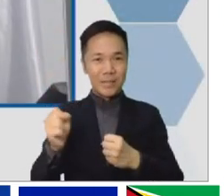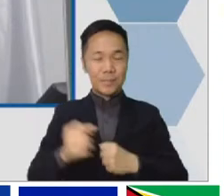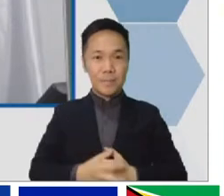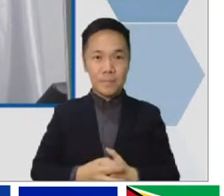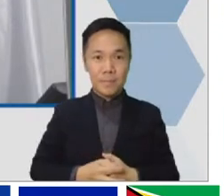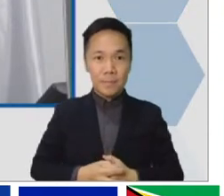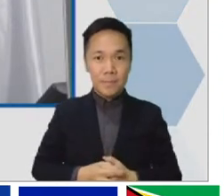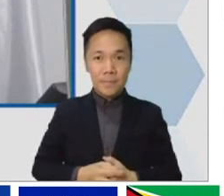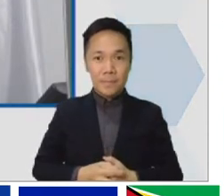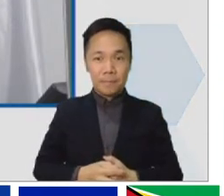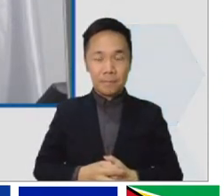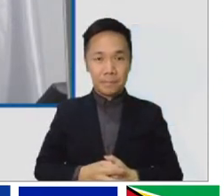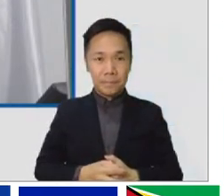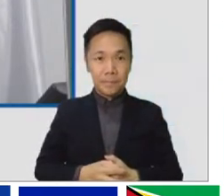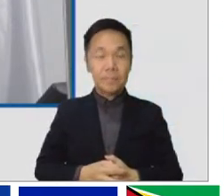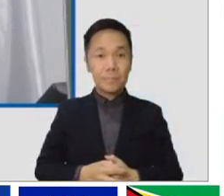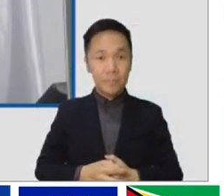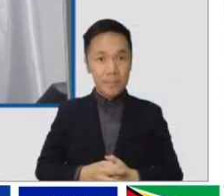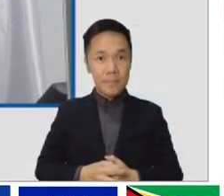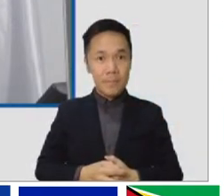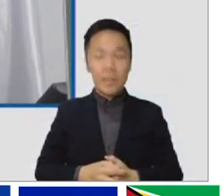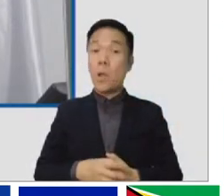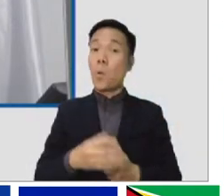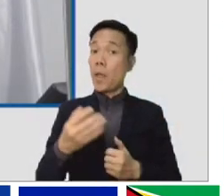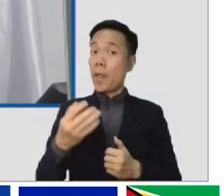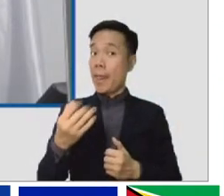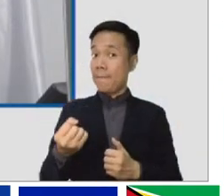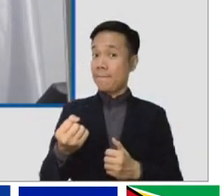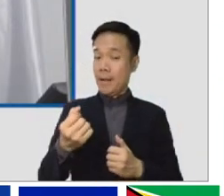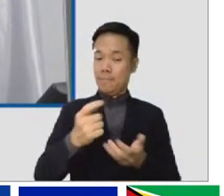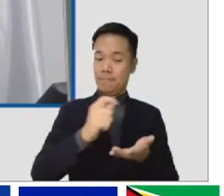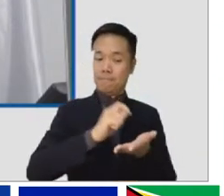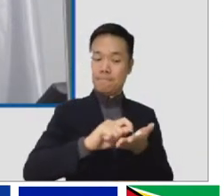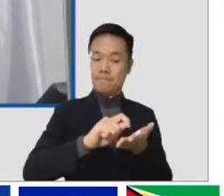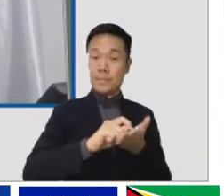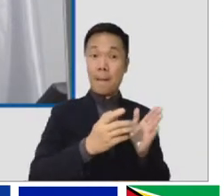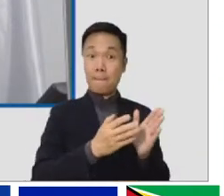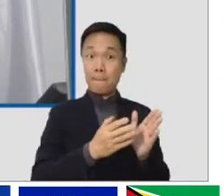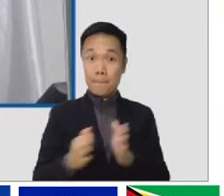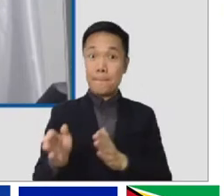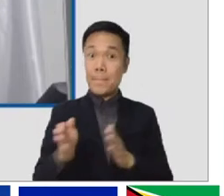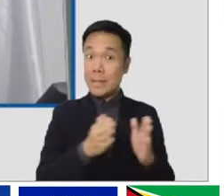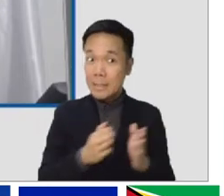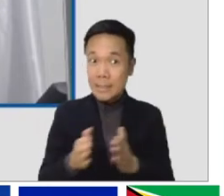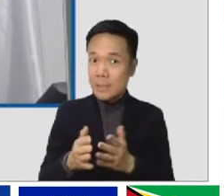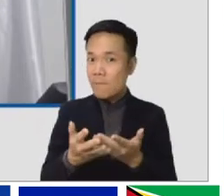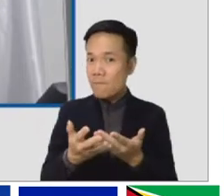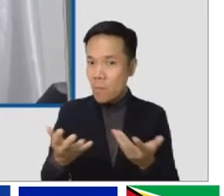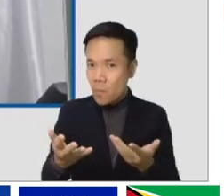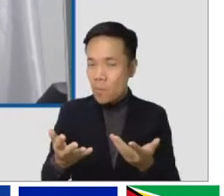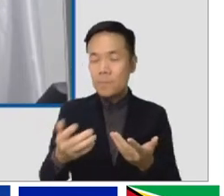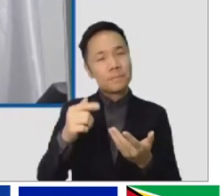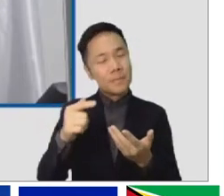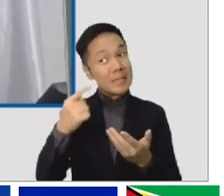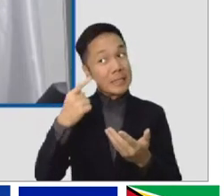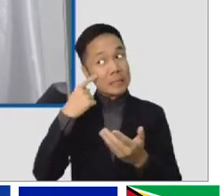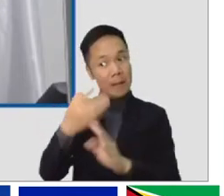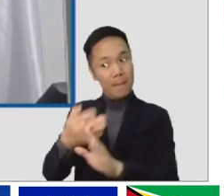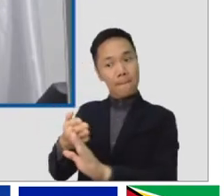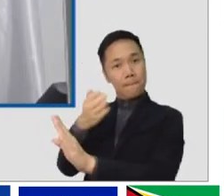developing certain actions to adequately address early warning systems. We